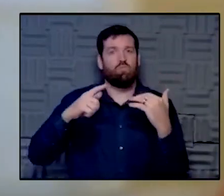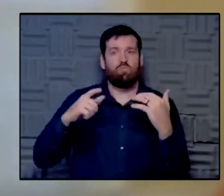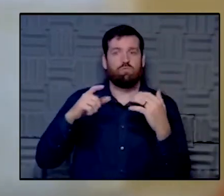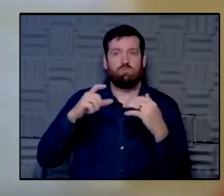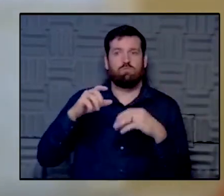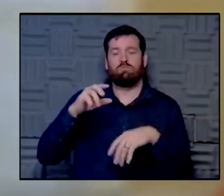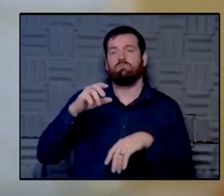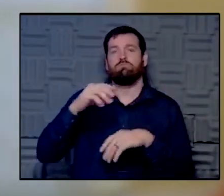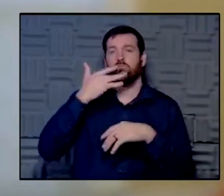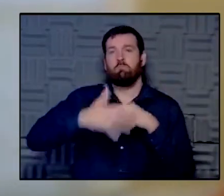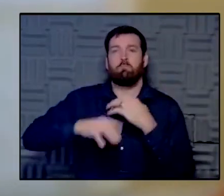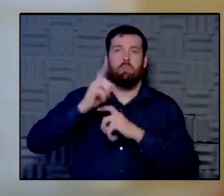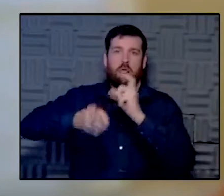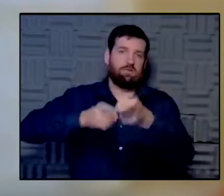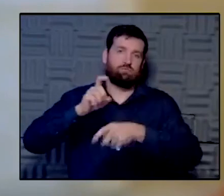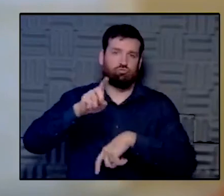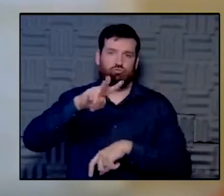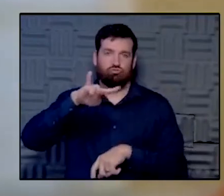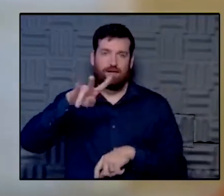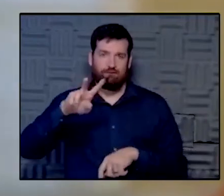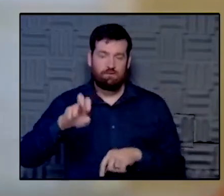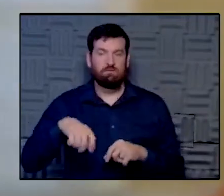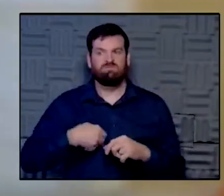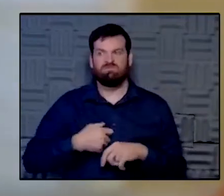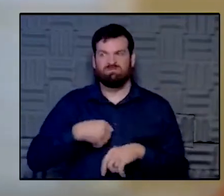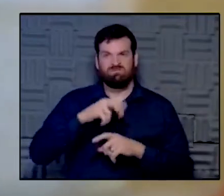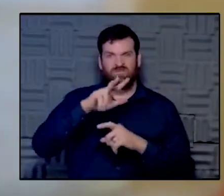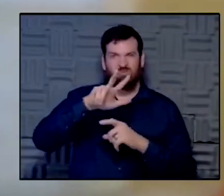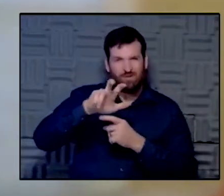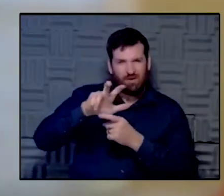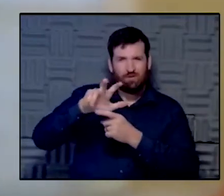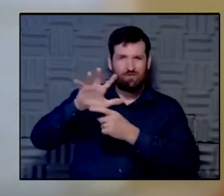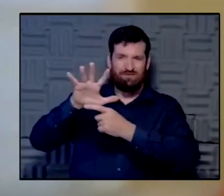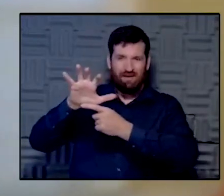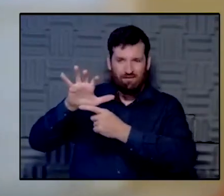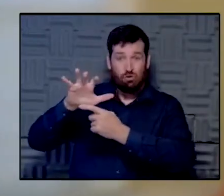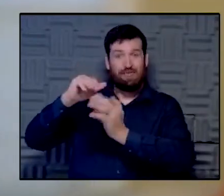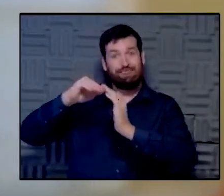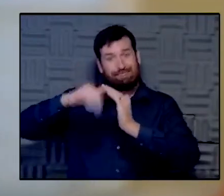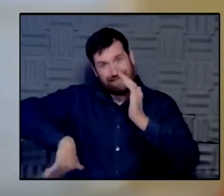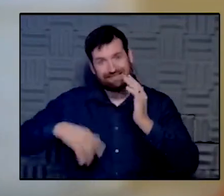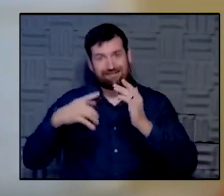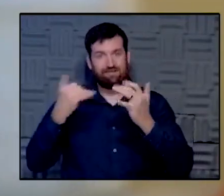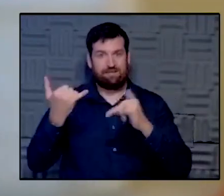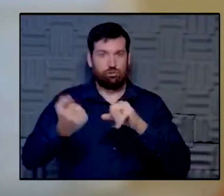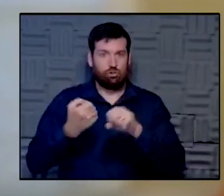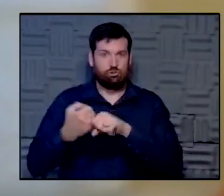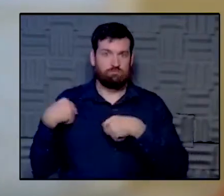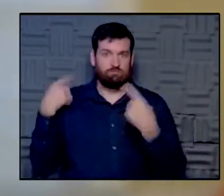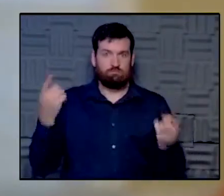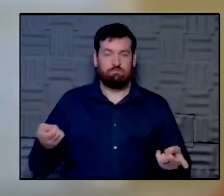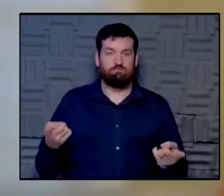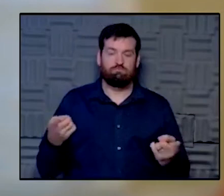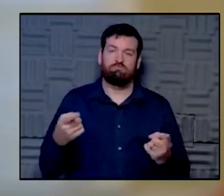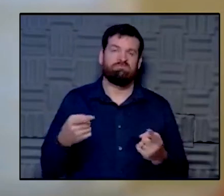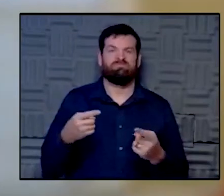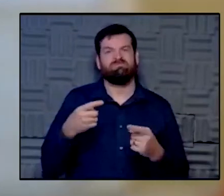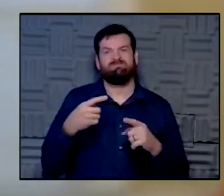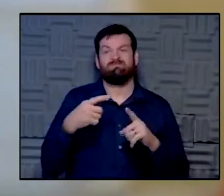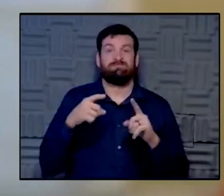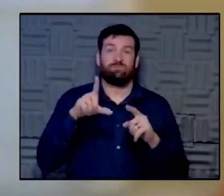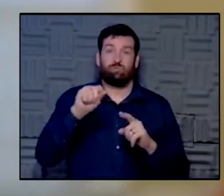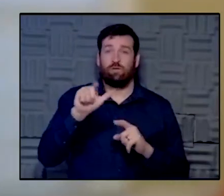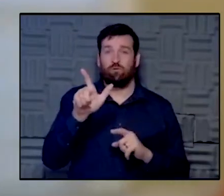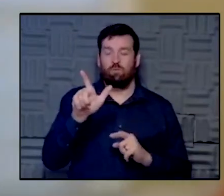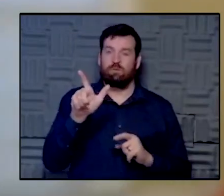out in our communities. We're running about 300 to 500 less blood drives this year. It's varied throughout the months, but 2021